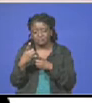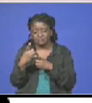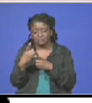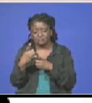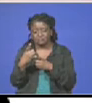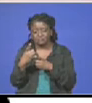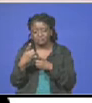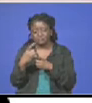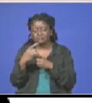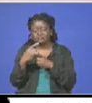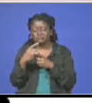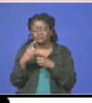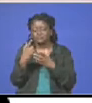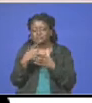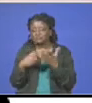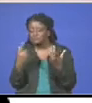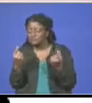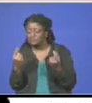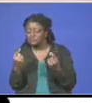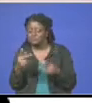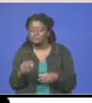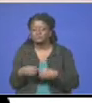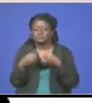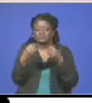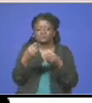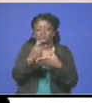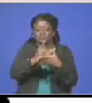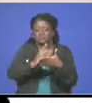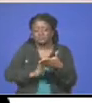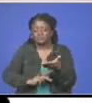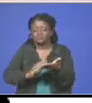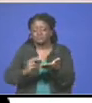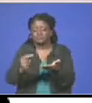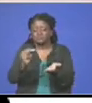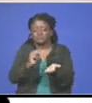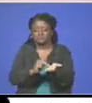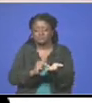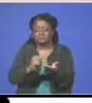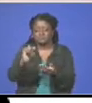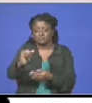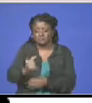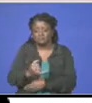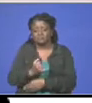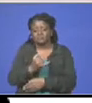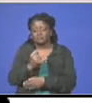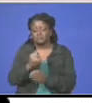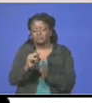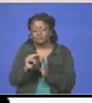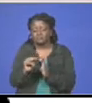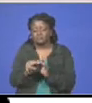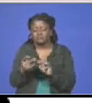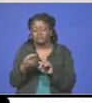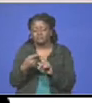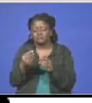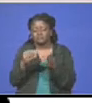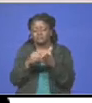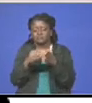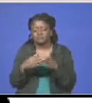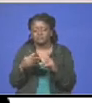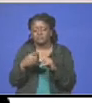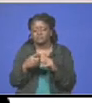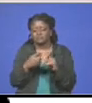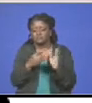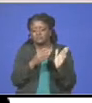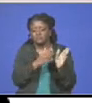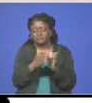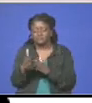just offer this pre-nursing orientation to students. So what it does is prepares the student for some of the challenges that they're going to face within the first year in regards